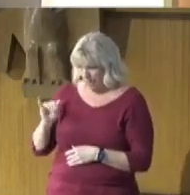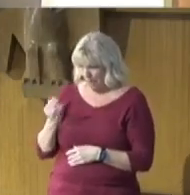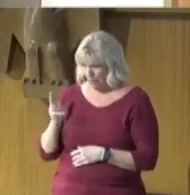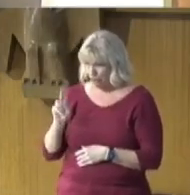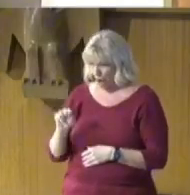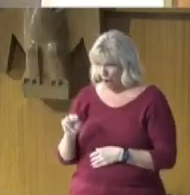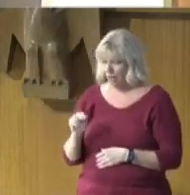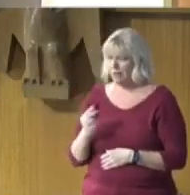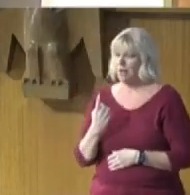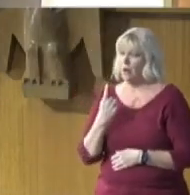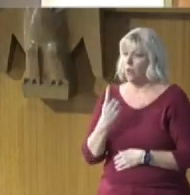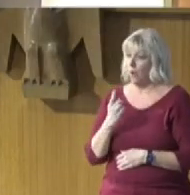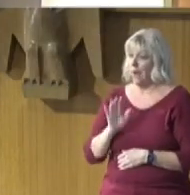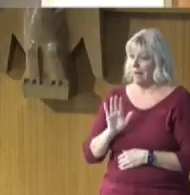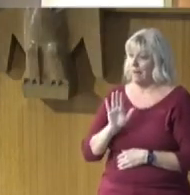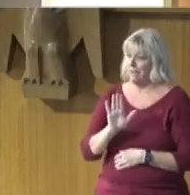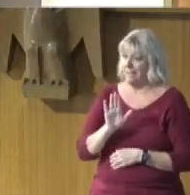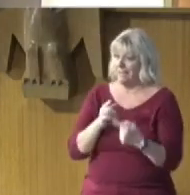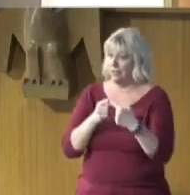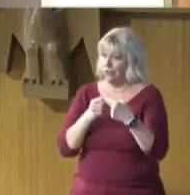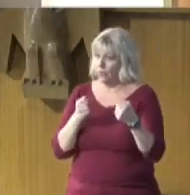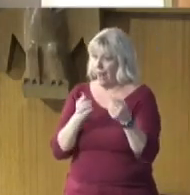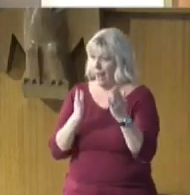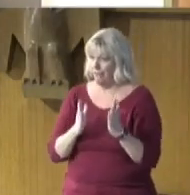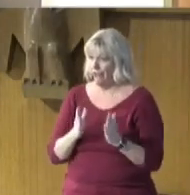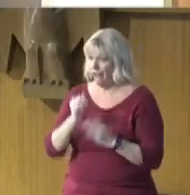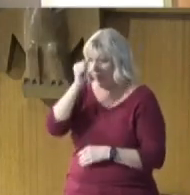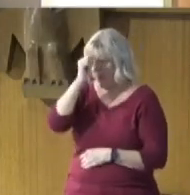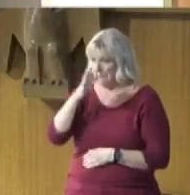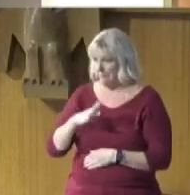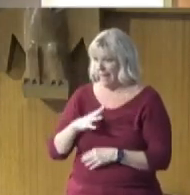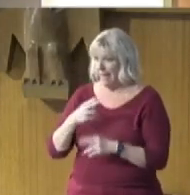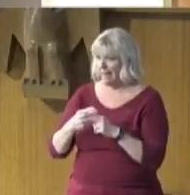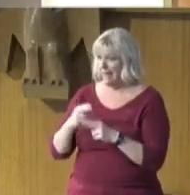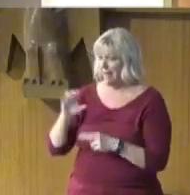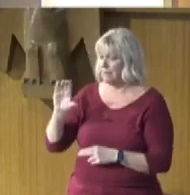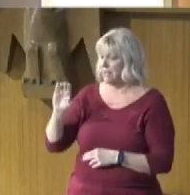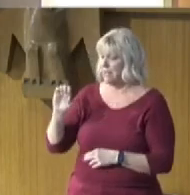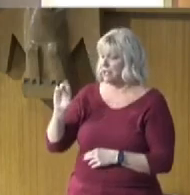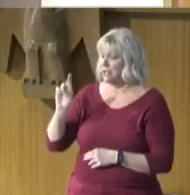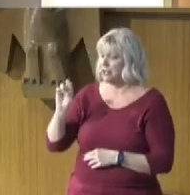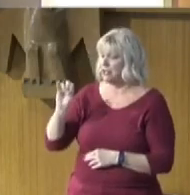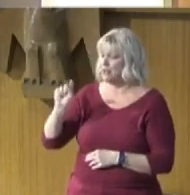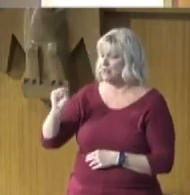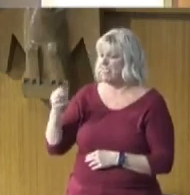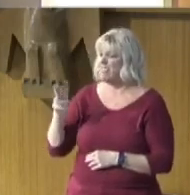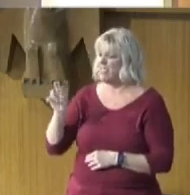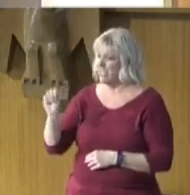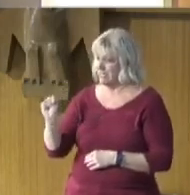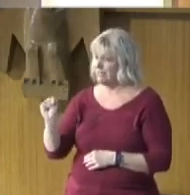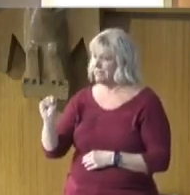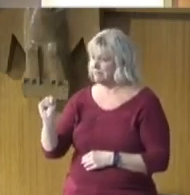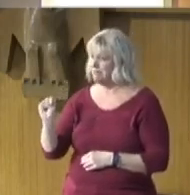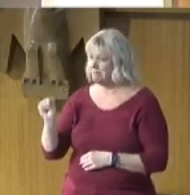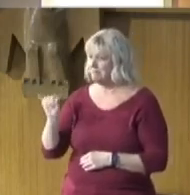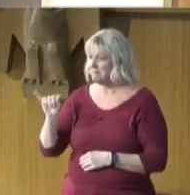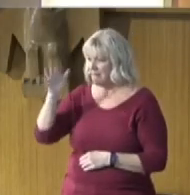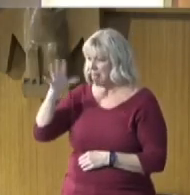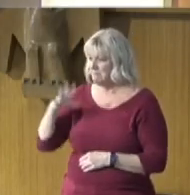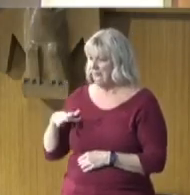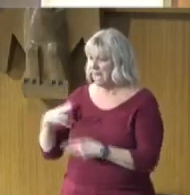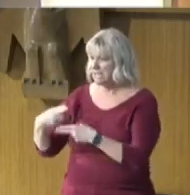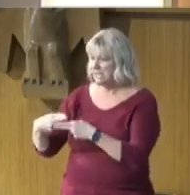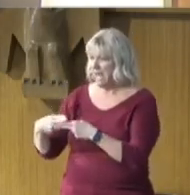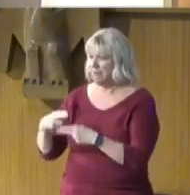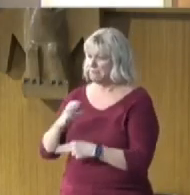his contemporaries that was also his rivals was a man named Cerinthus. Let me hear you say Cerinthus this morning.